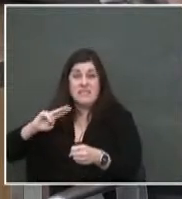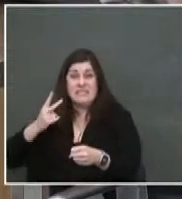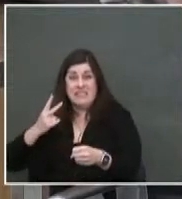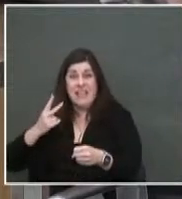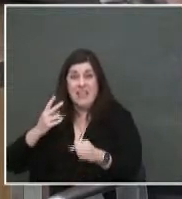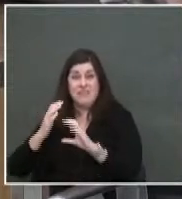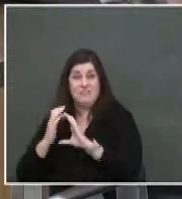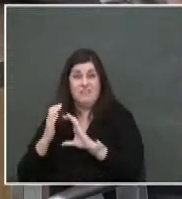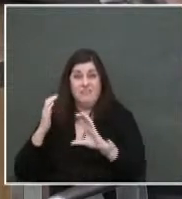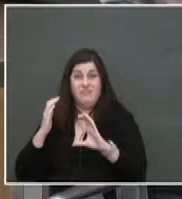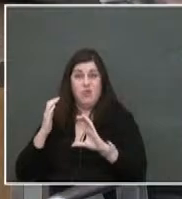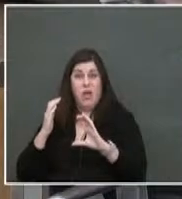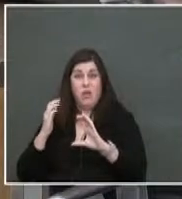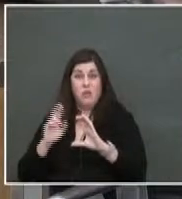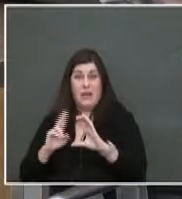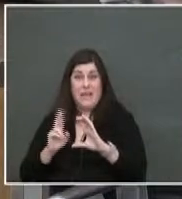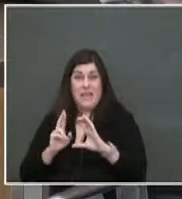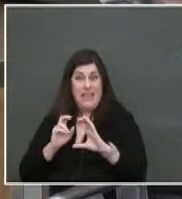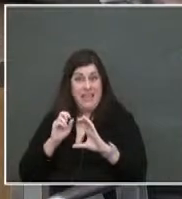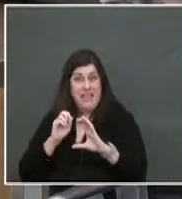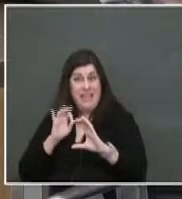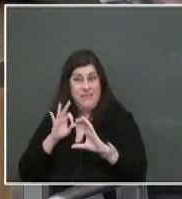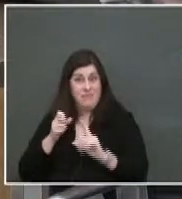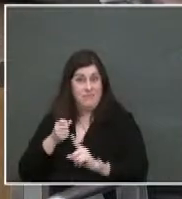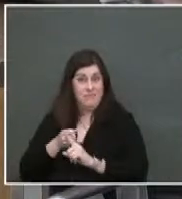fire engine ready to go.